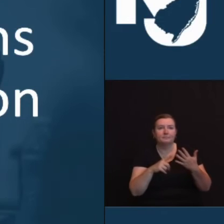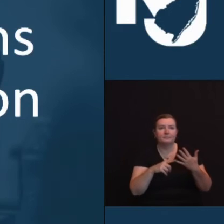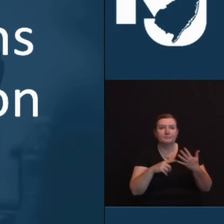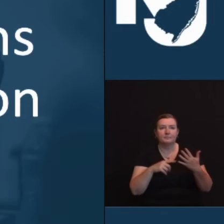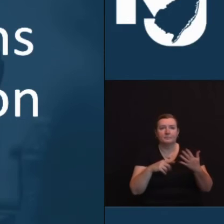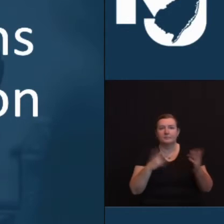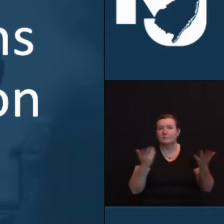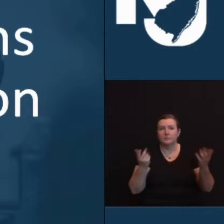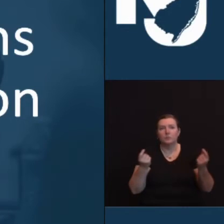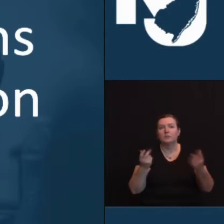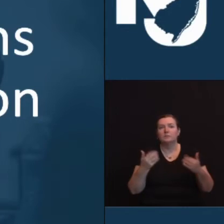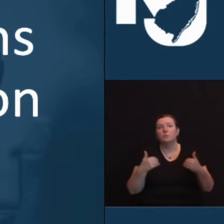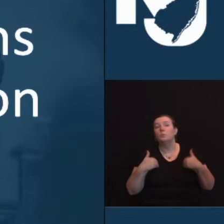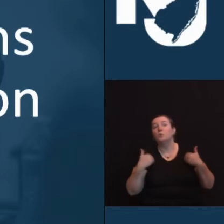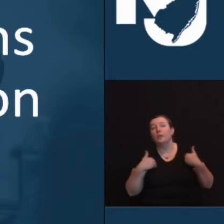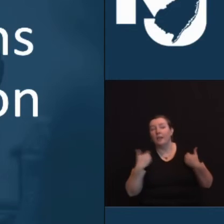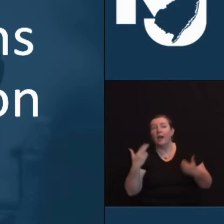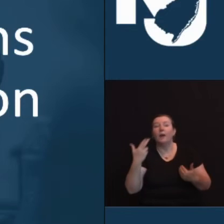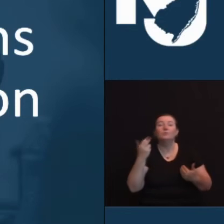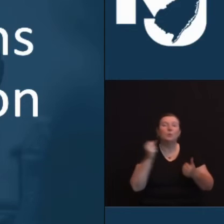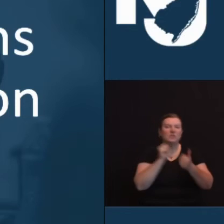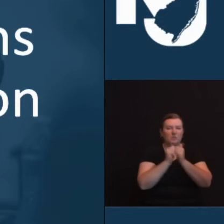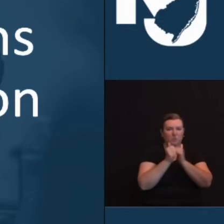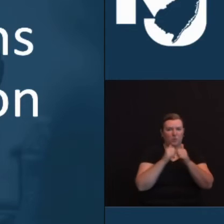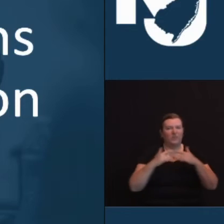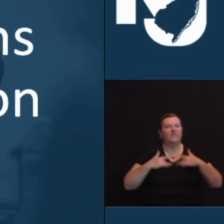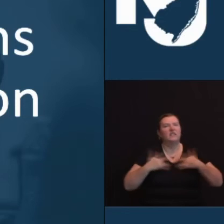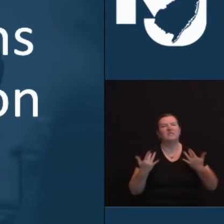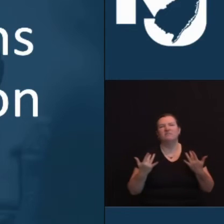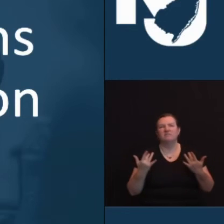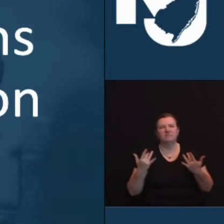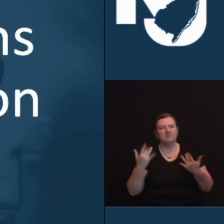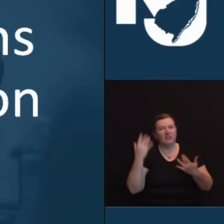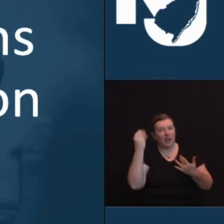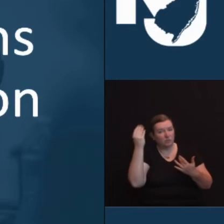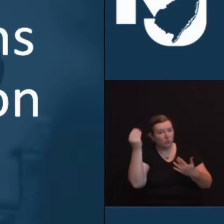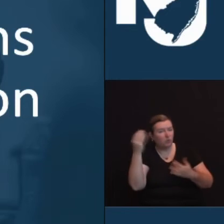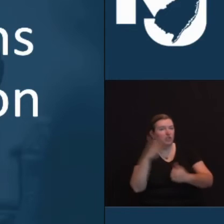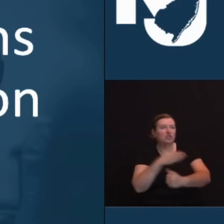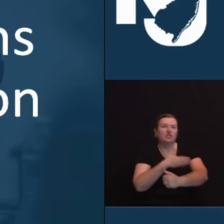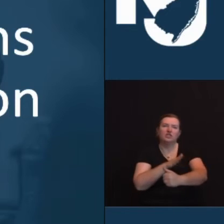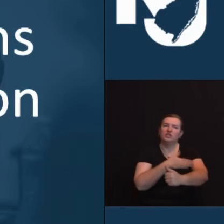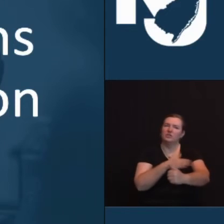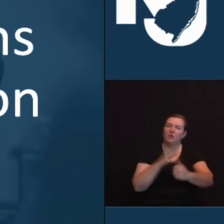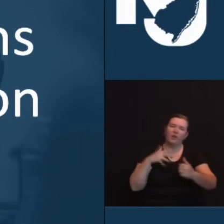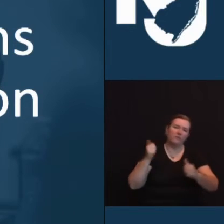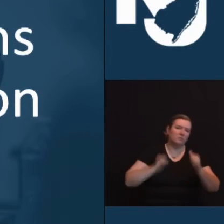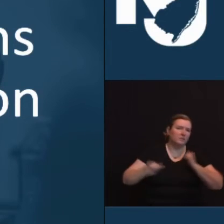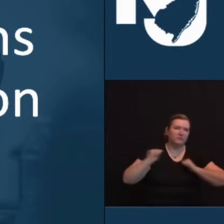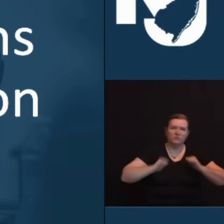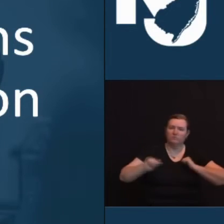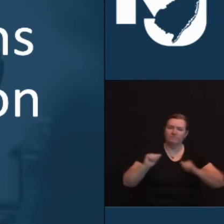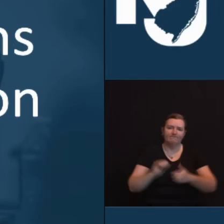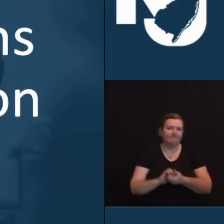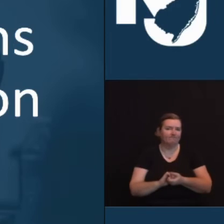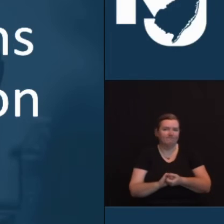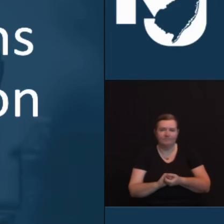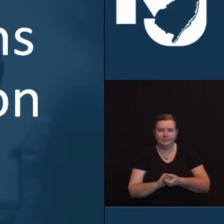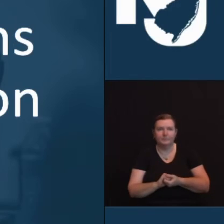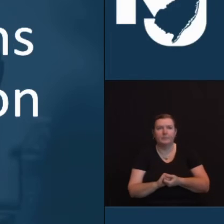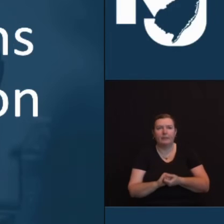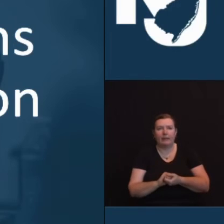sporting events or outdoor concerts or other performances. As it pertains, by the way, to youth and high school sports,